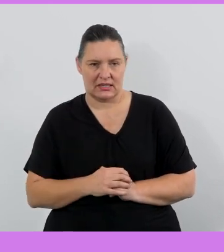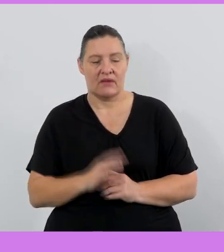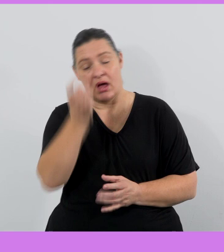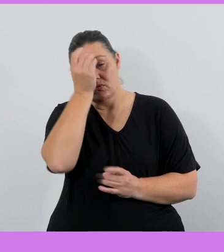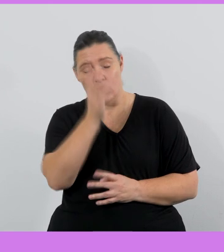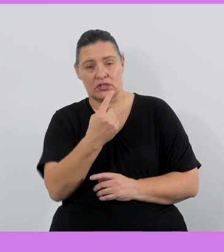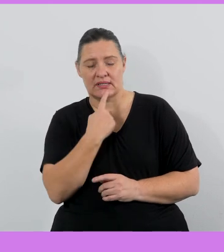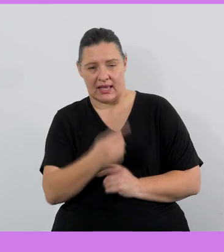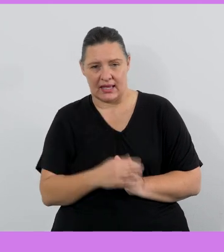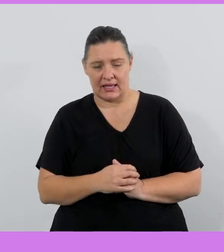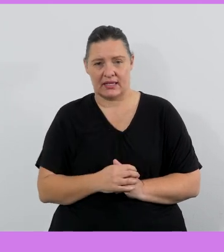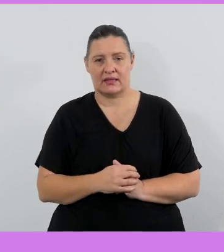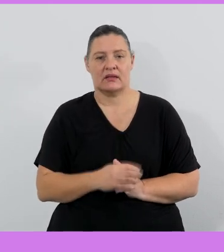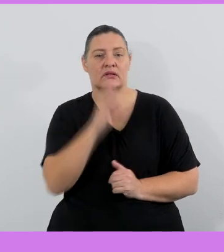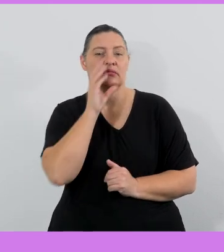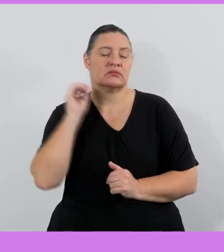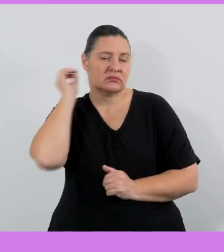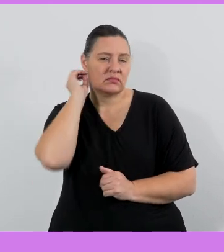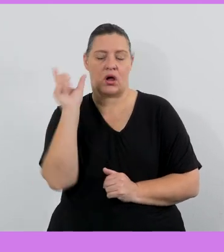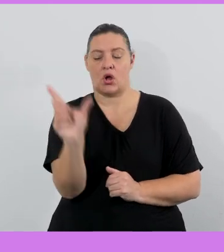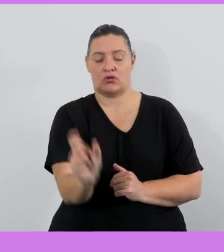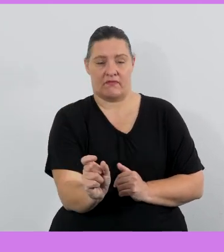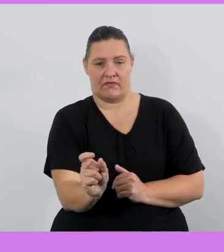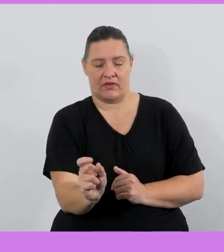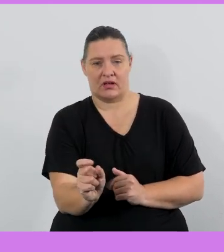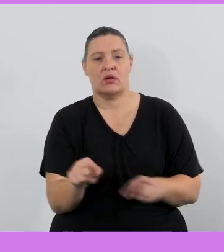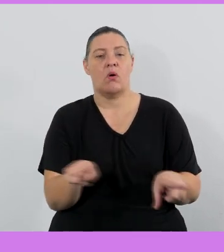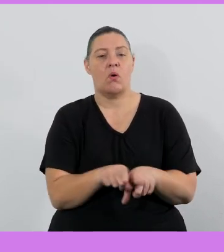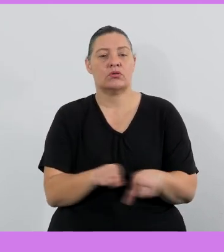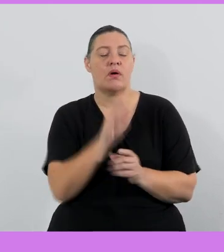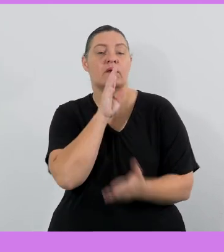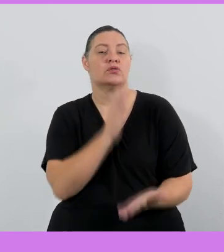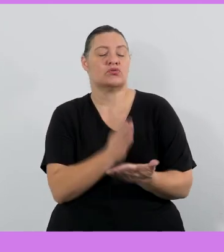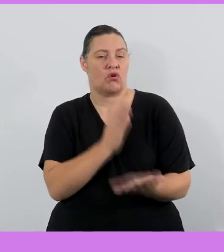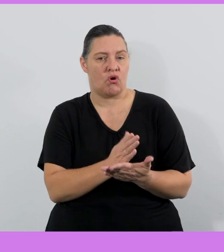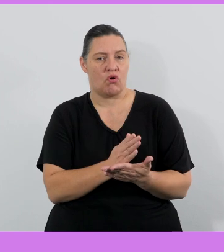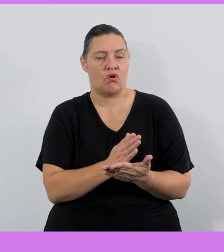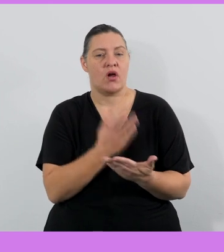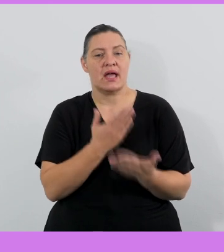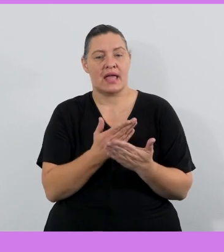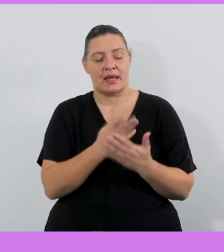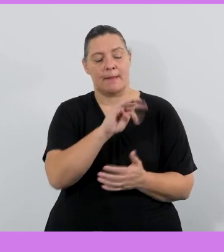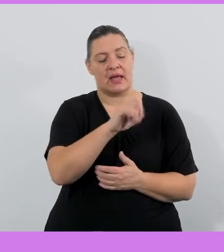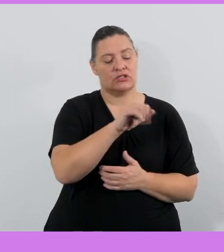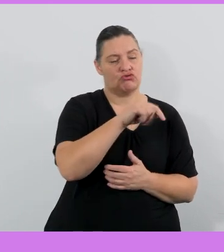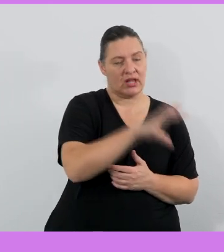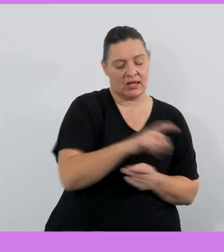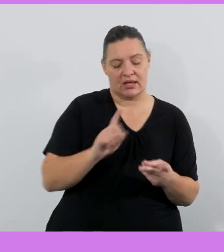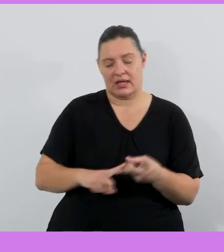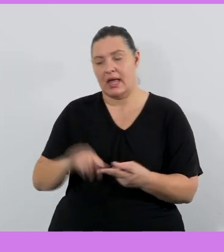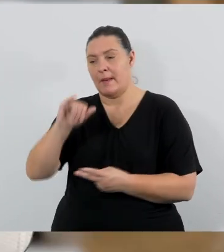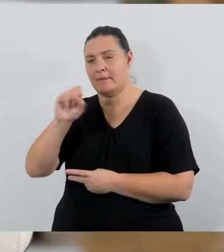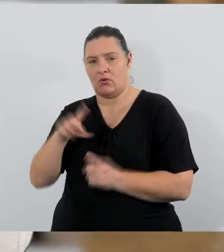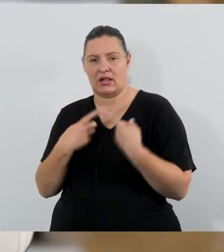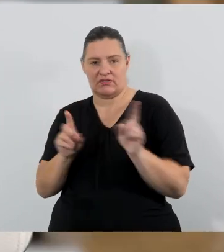note that says know the abbreviations, and also ensure that you can distinguish between metric and your imperial